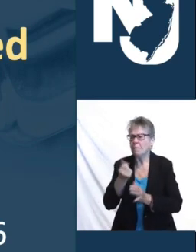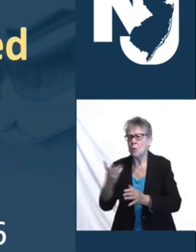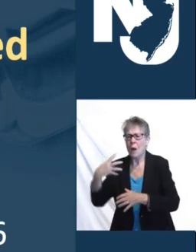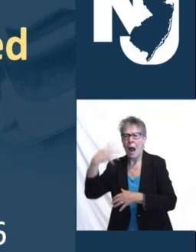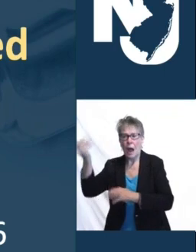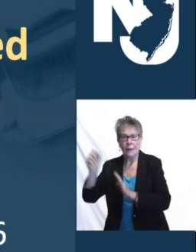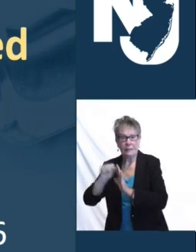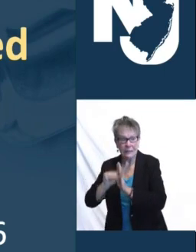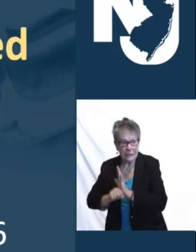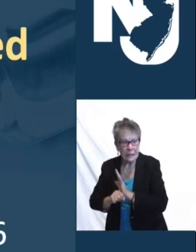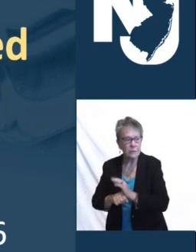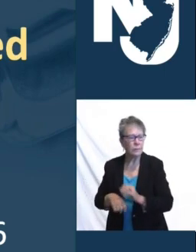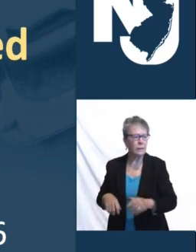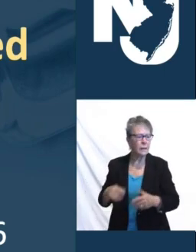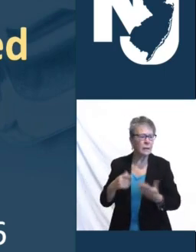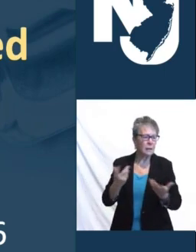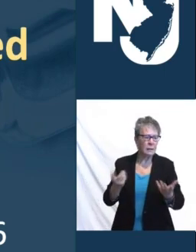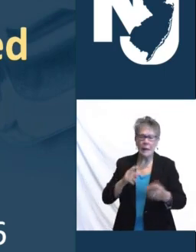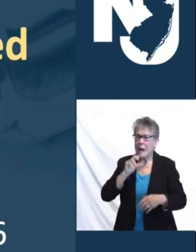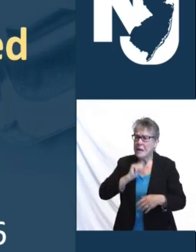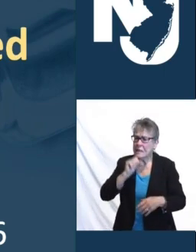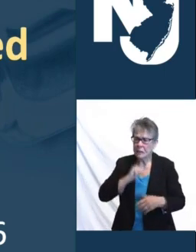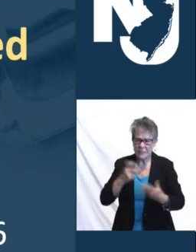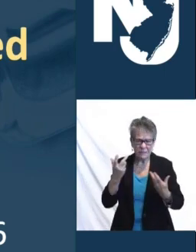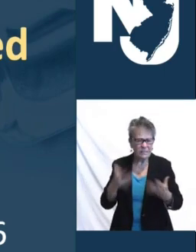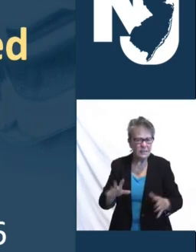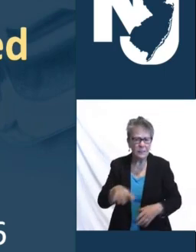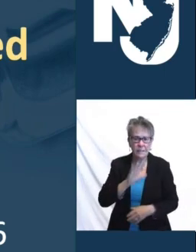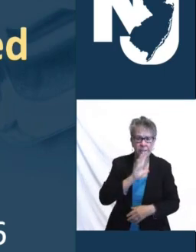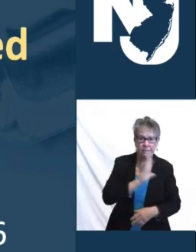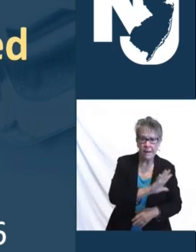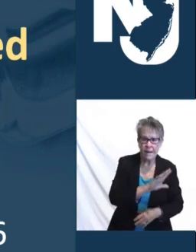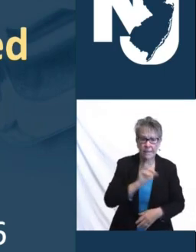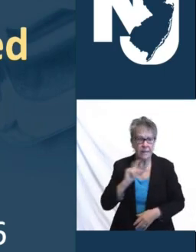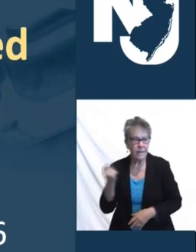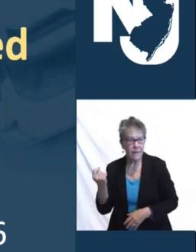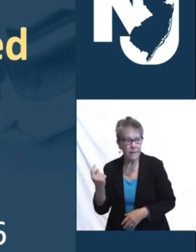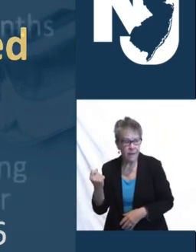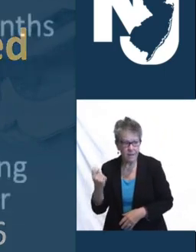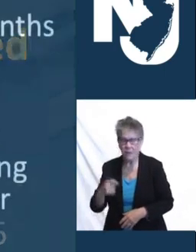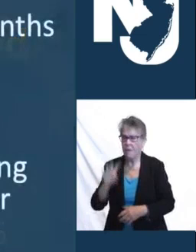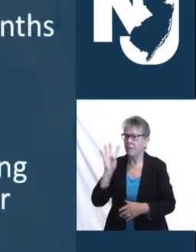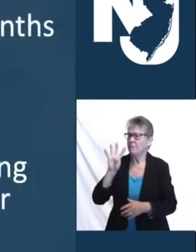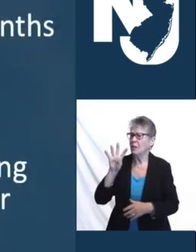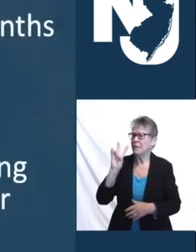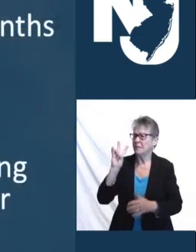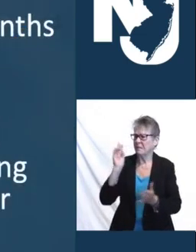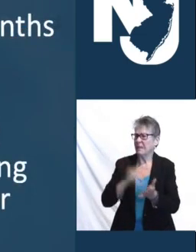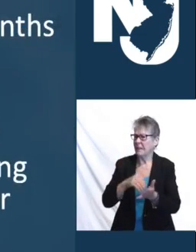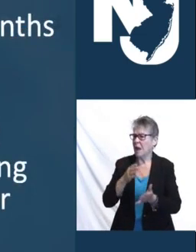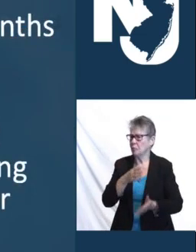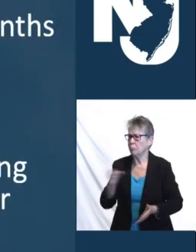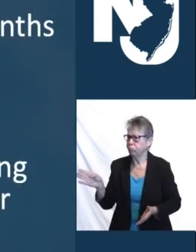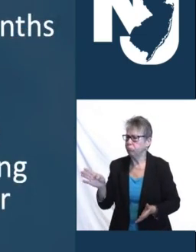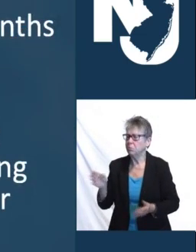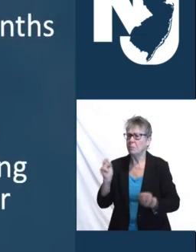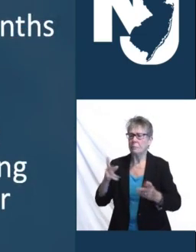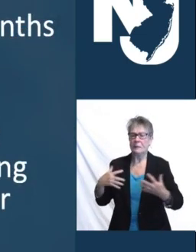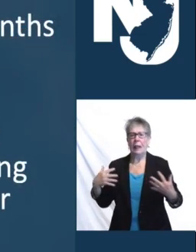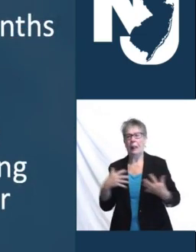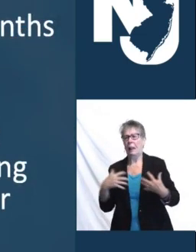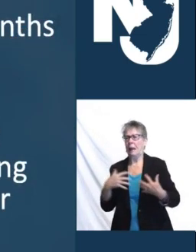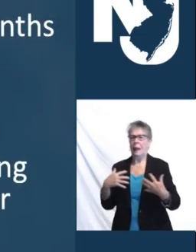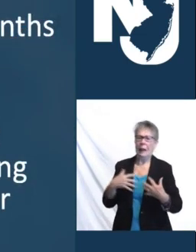or job-based exposure risk. So here it is in simple terms, although you should expect we're going to make this